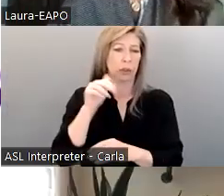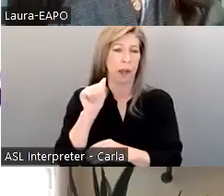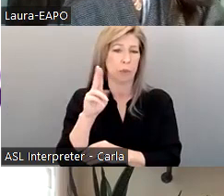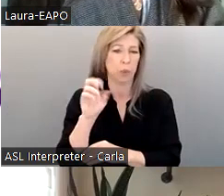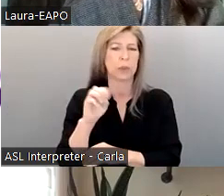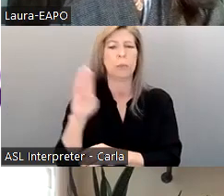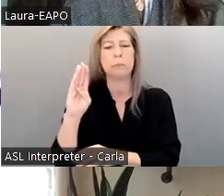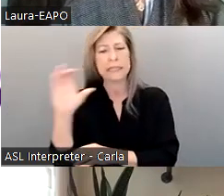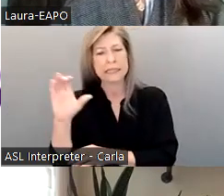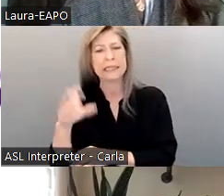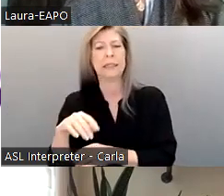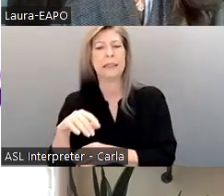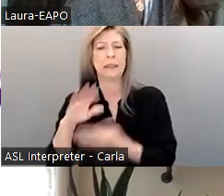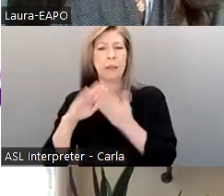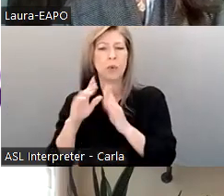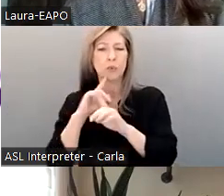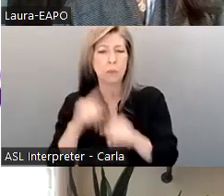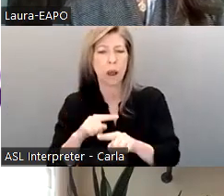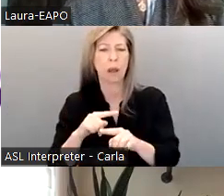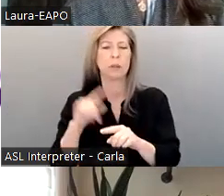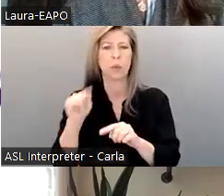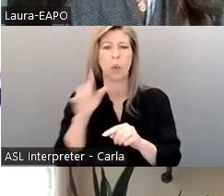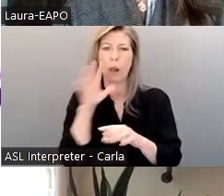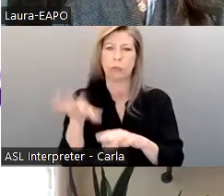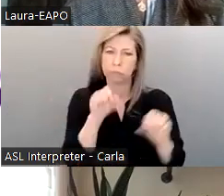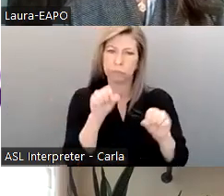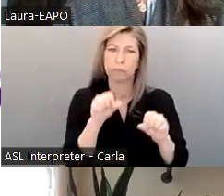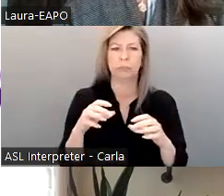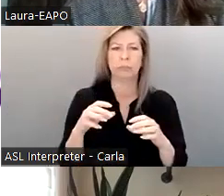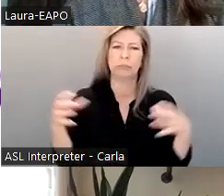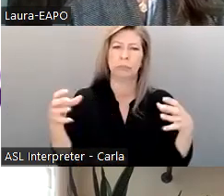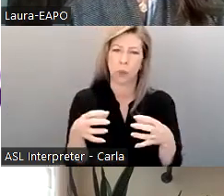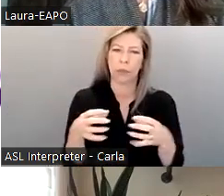more information on our websites, as well as the